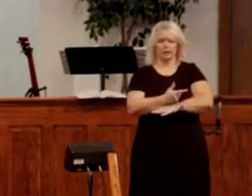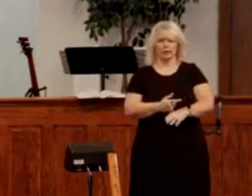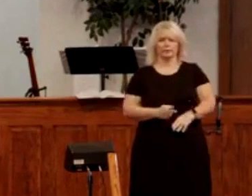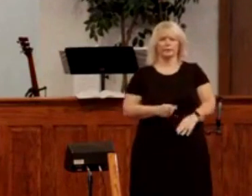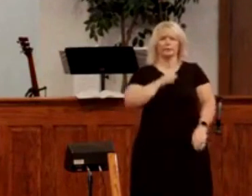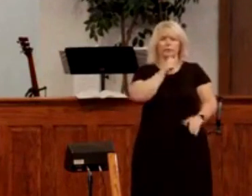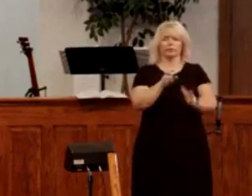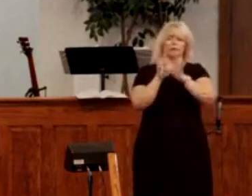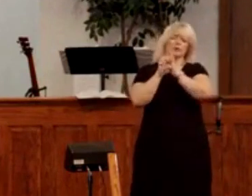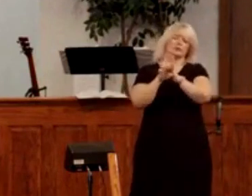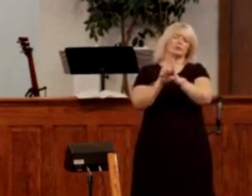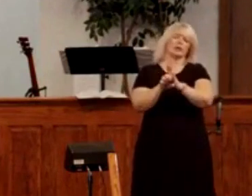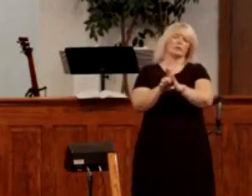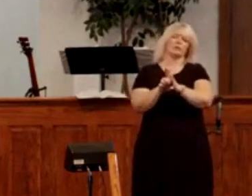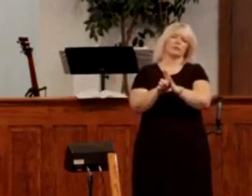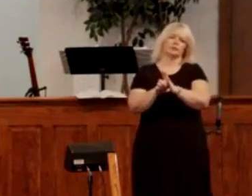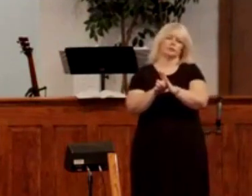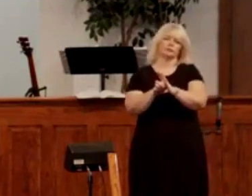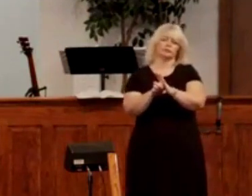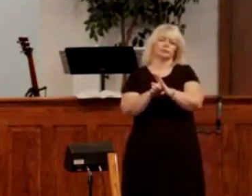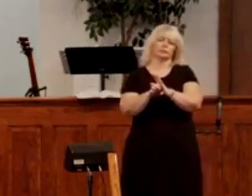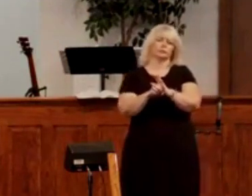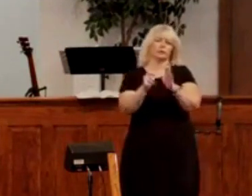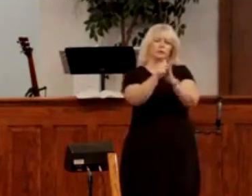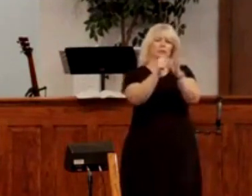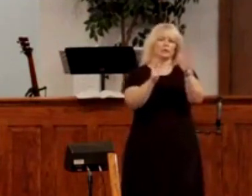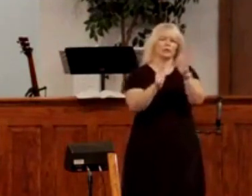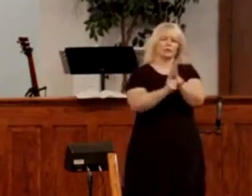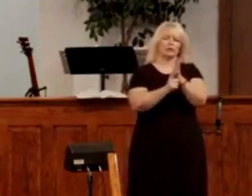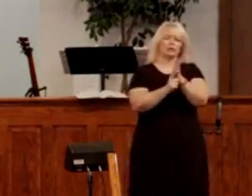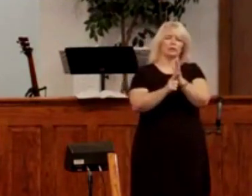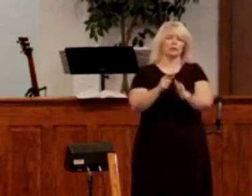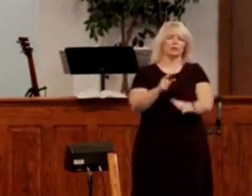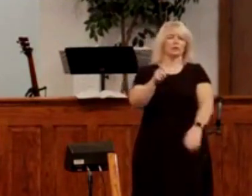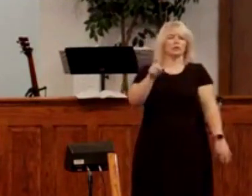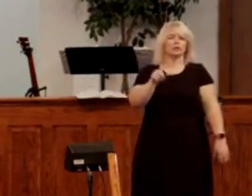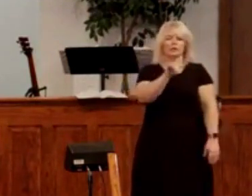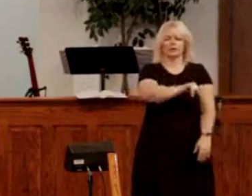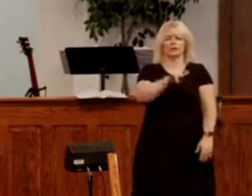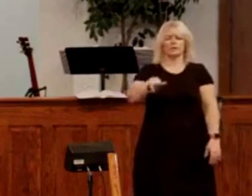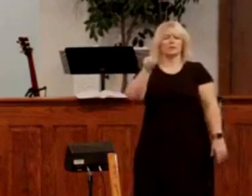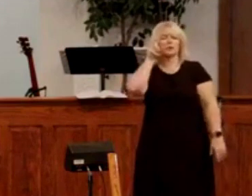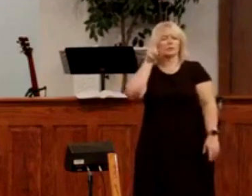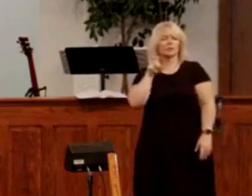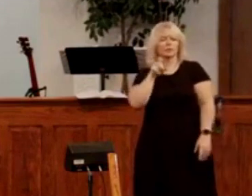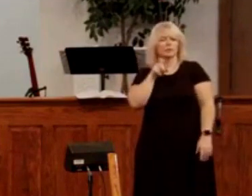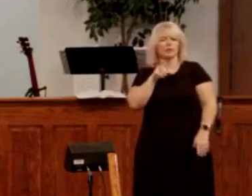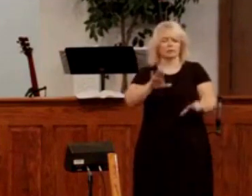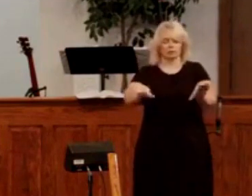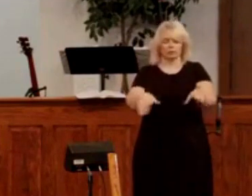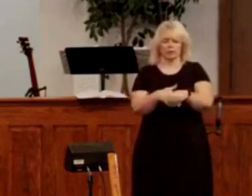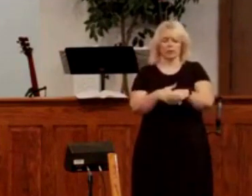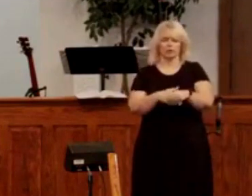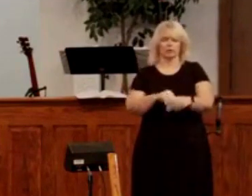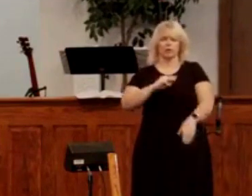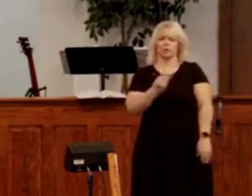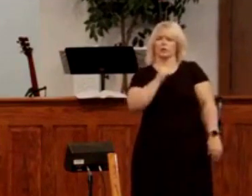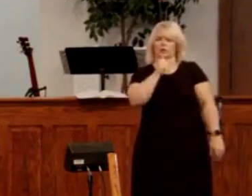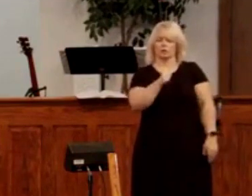example. Let's talk about the legalization of same-sex marriage or marriage equality. Folks, we don't live in a